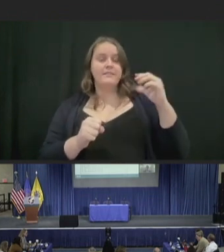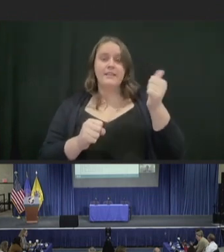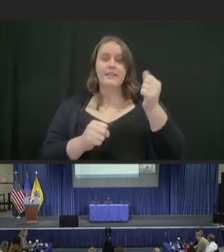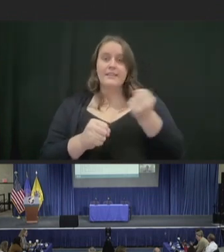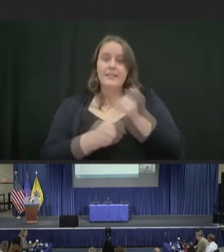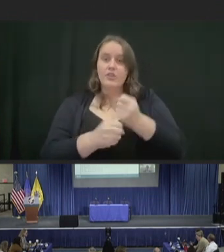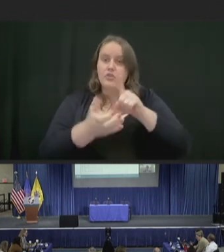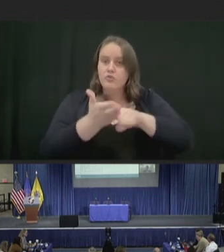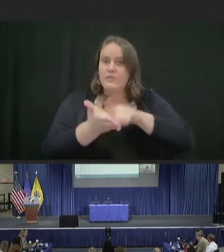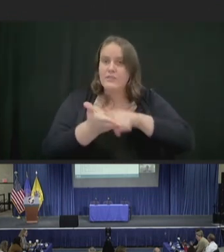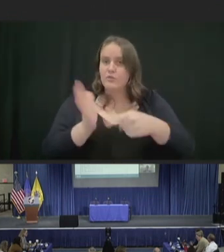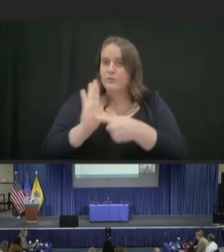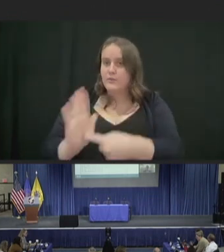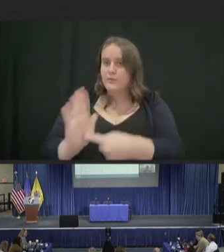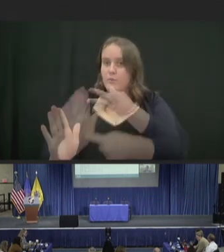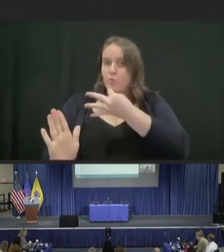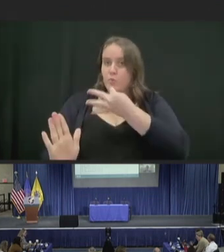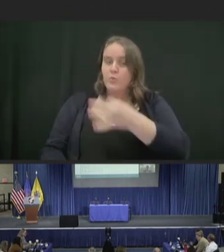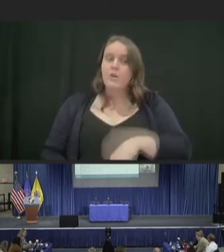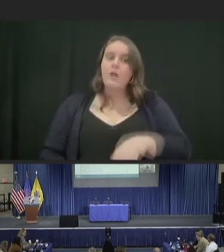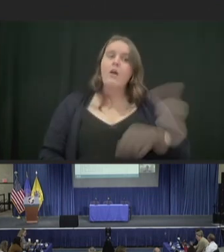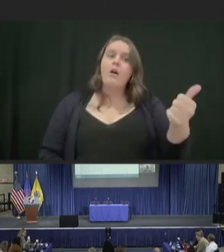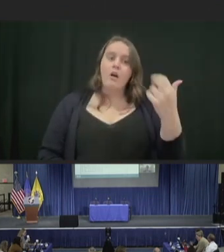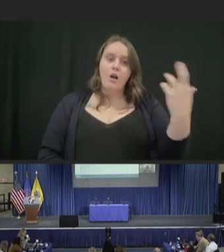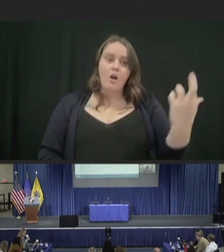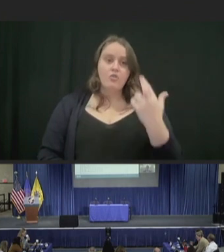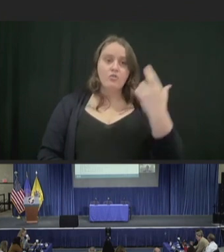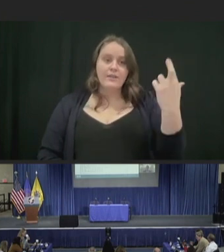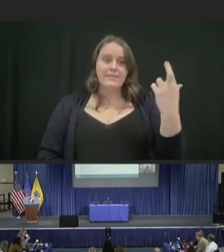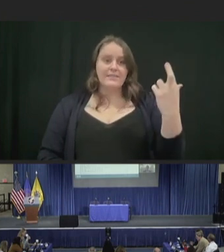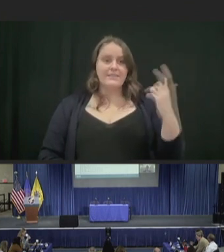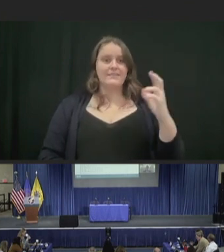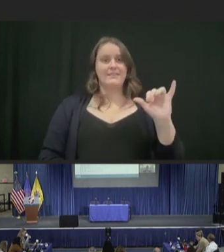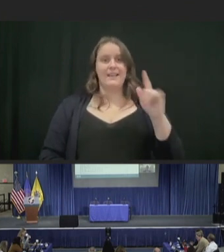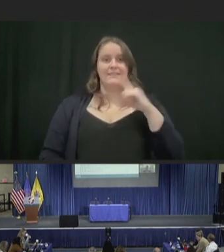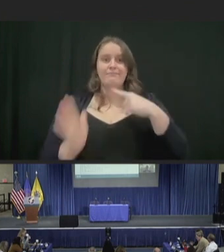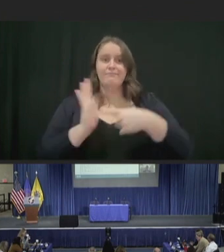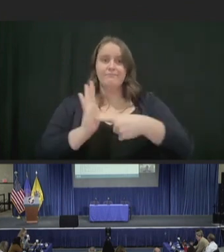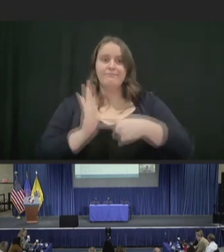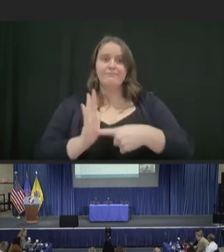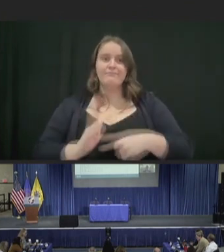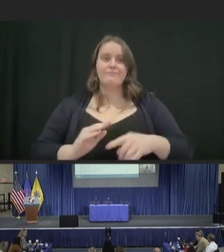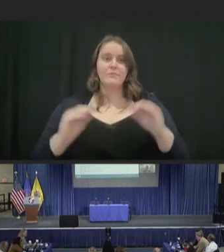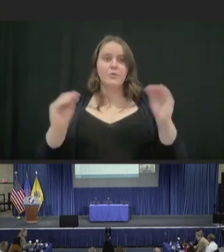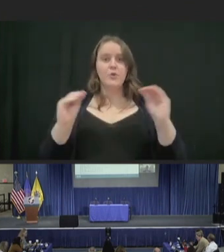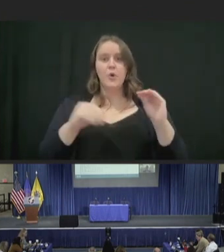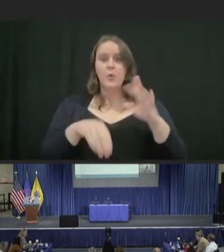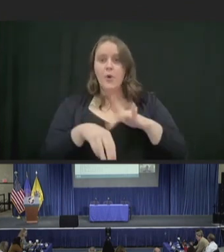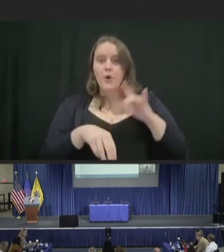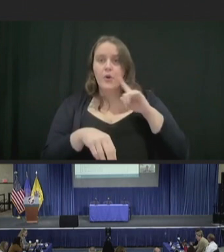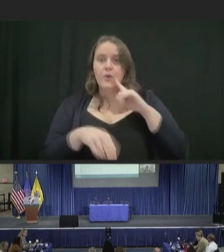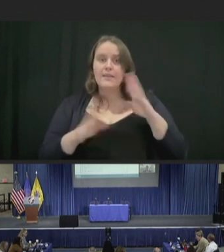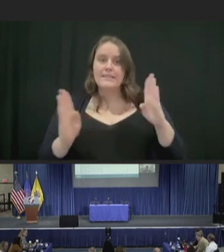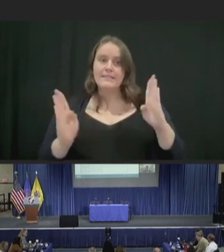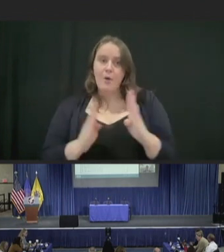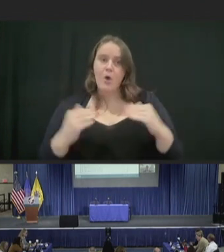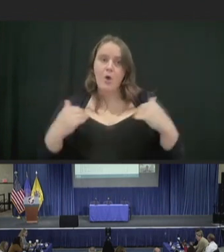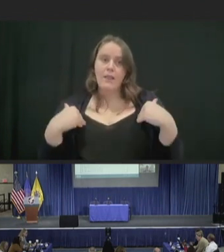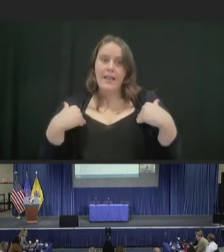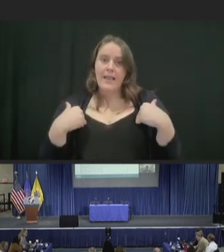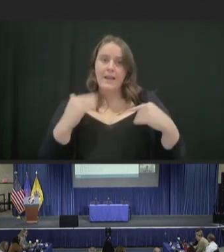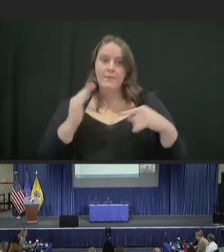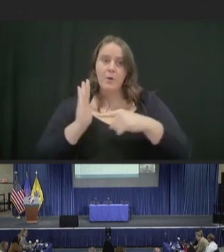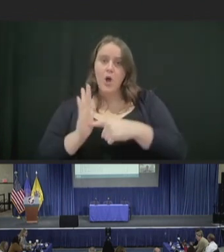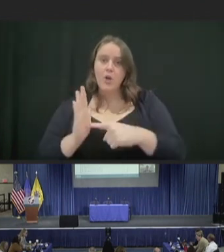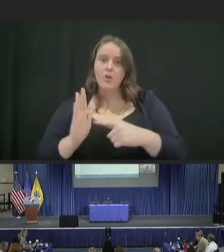other reasons such as no confirmed early small animal model that is directly applicable